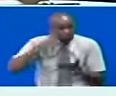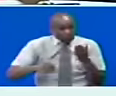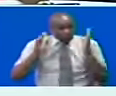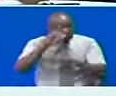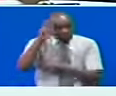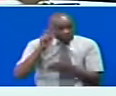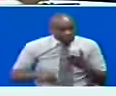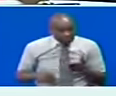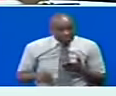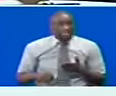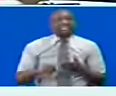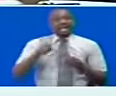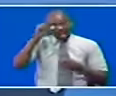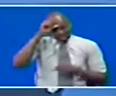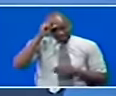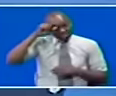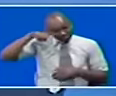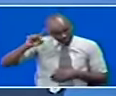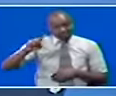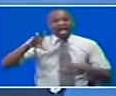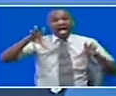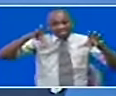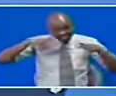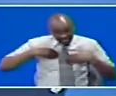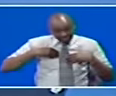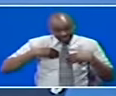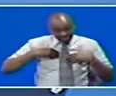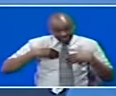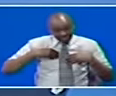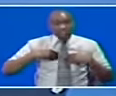question tonight. Should the government agree to the doctors' demands? Should the government